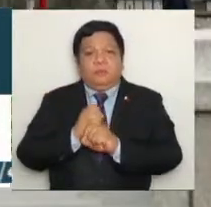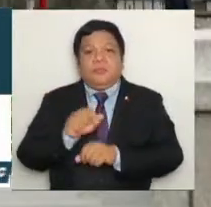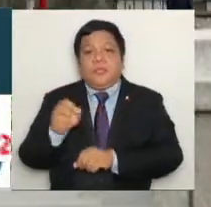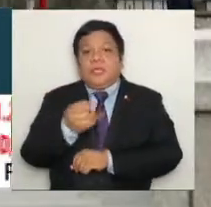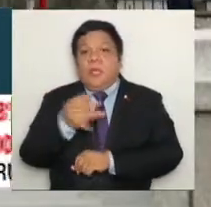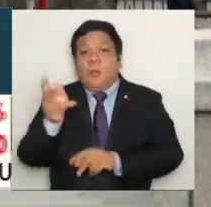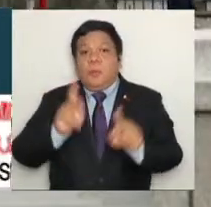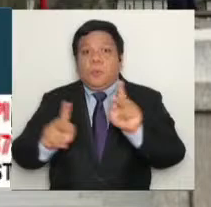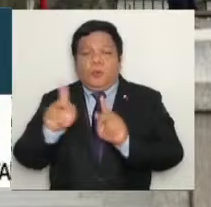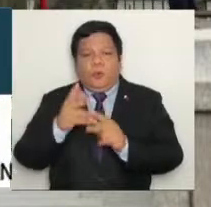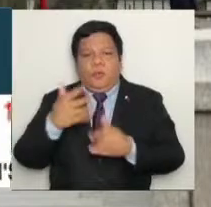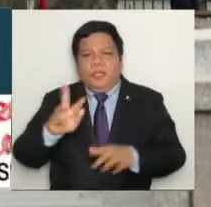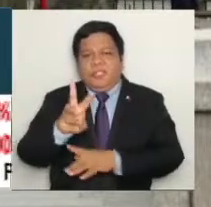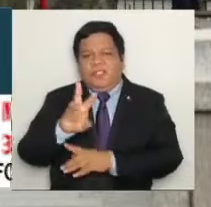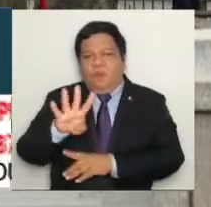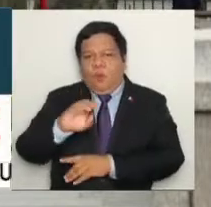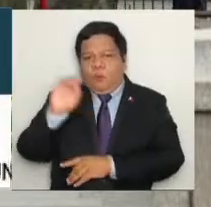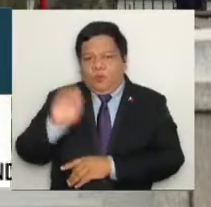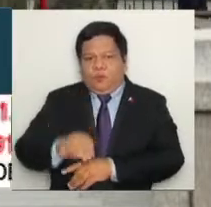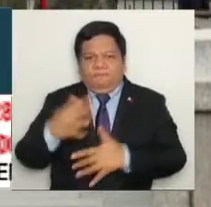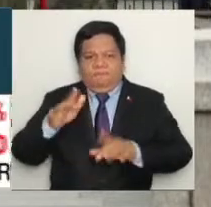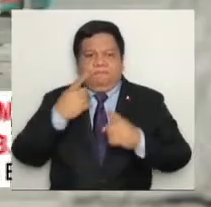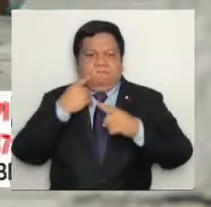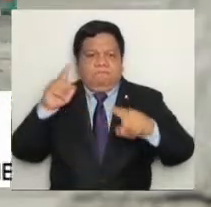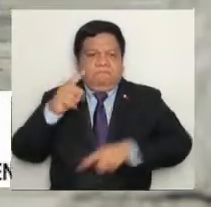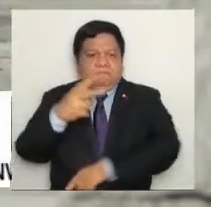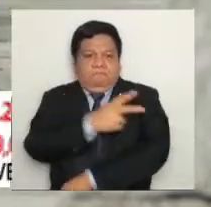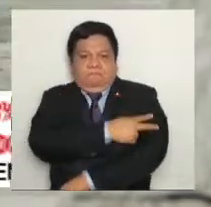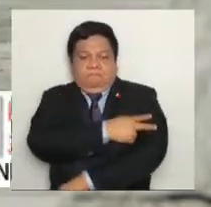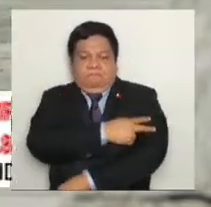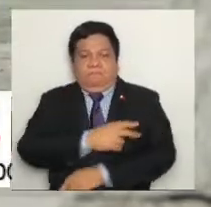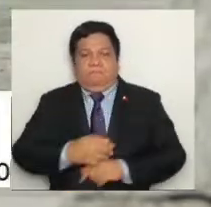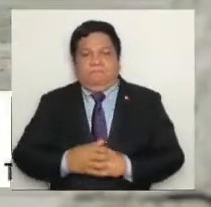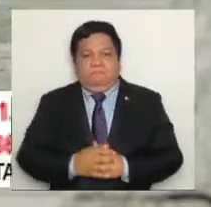population have received two COVID-19 vaccine doses.